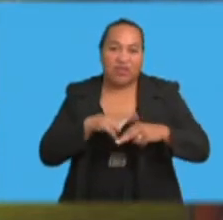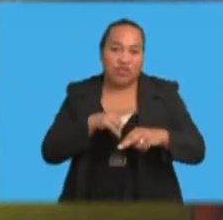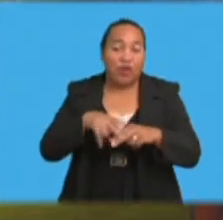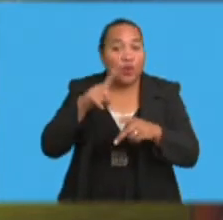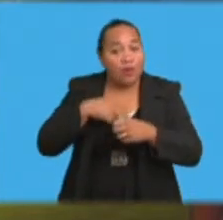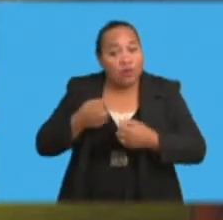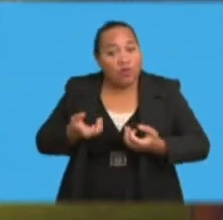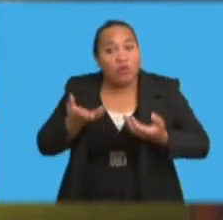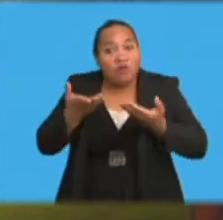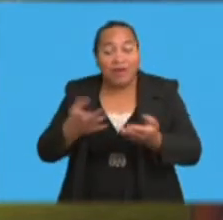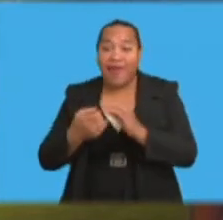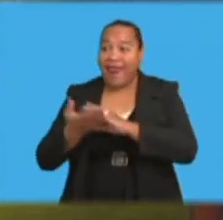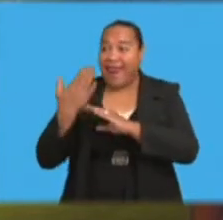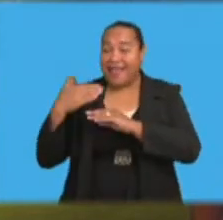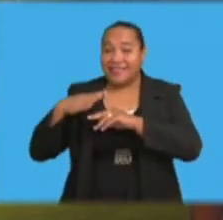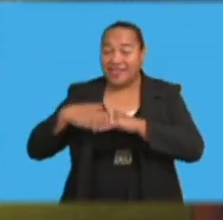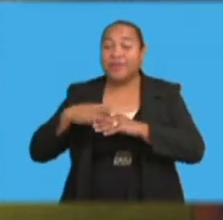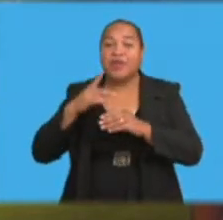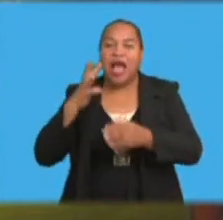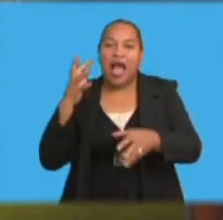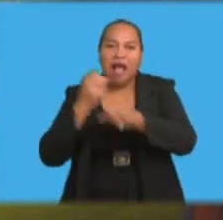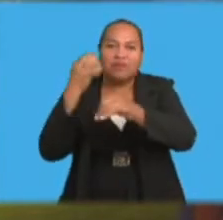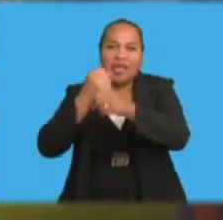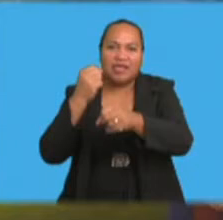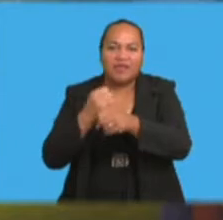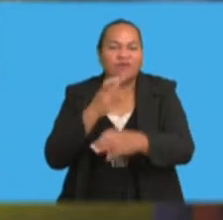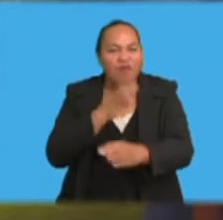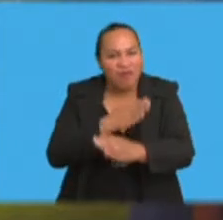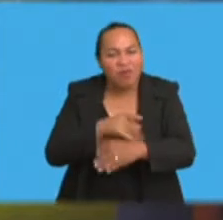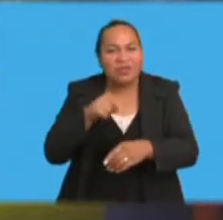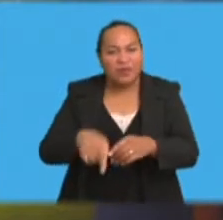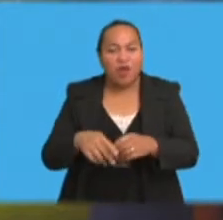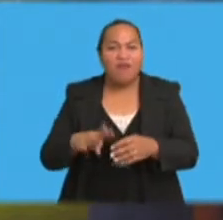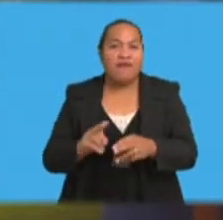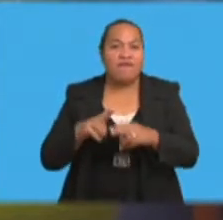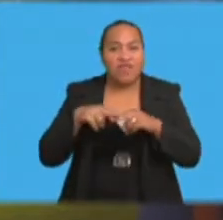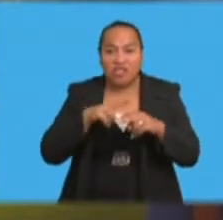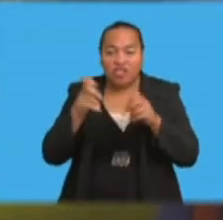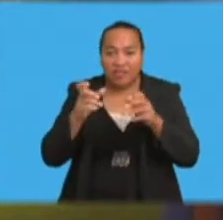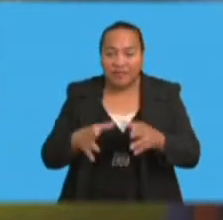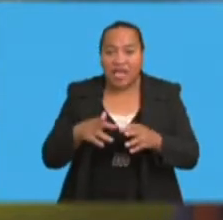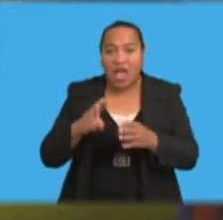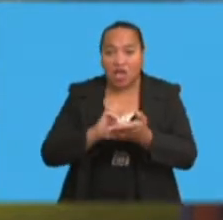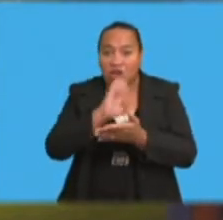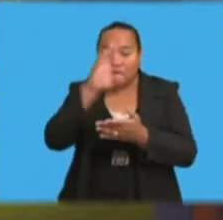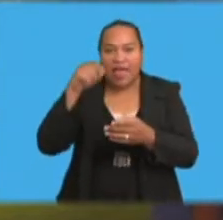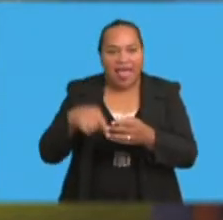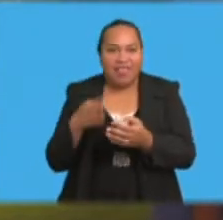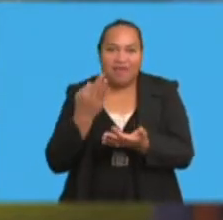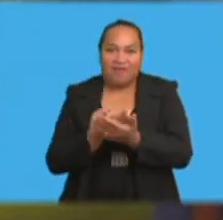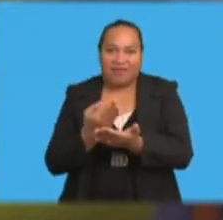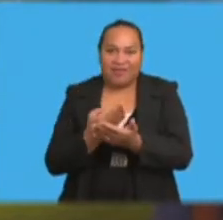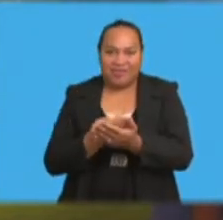to the honourable members in our last sitting an update on the performance and outlook of the Fijian economy and government's fiscal position.